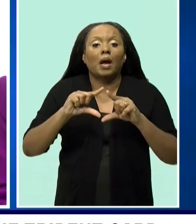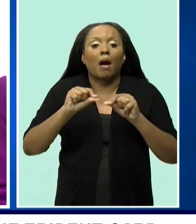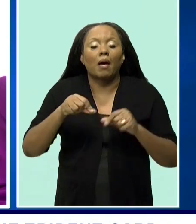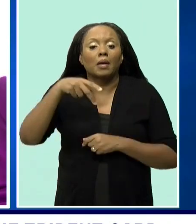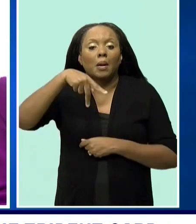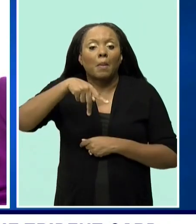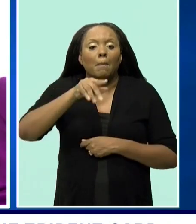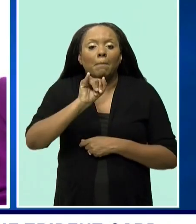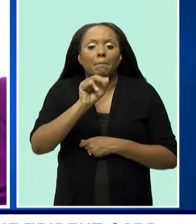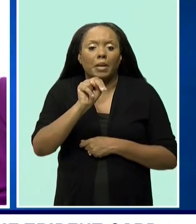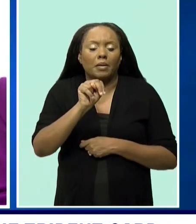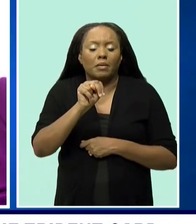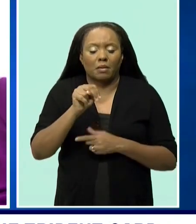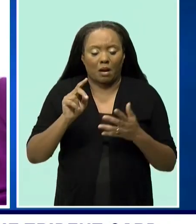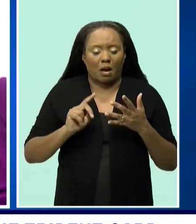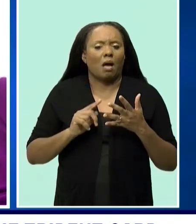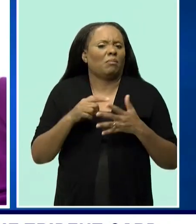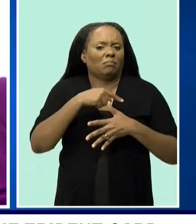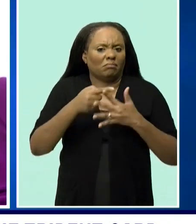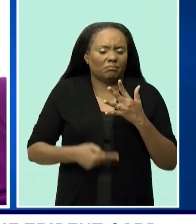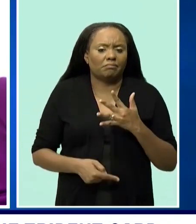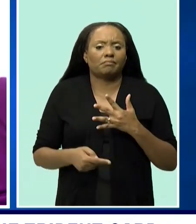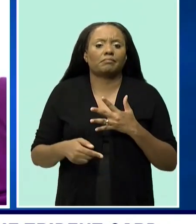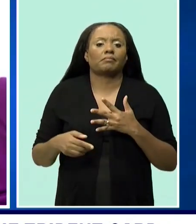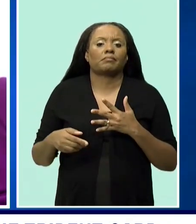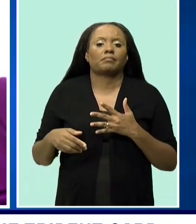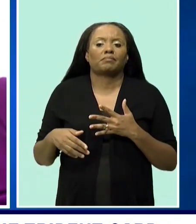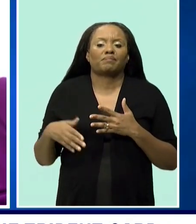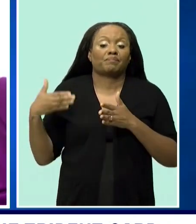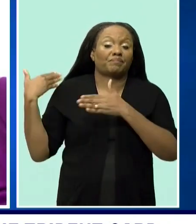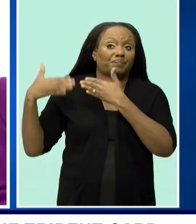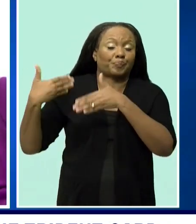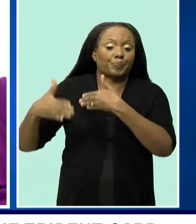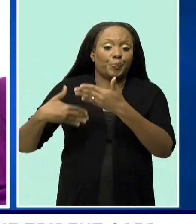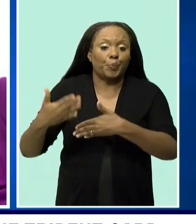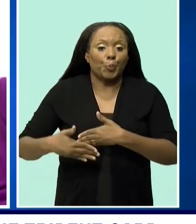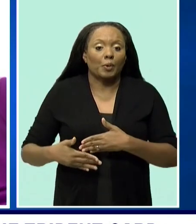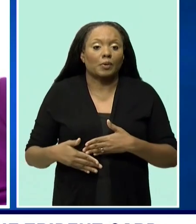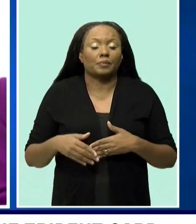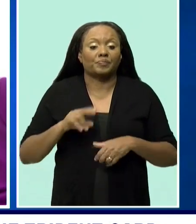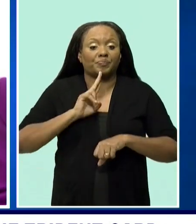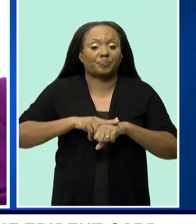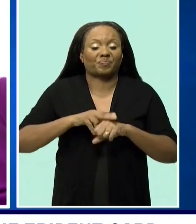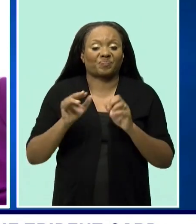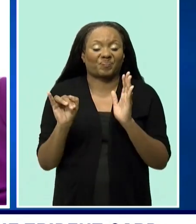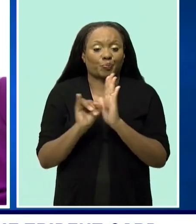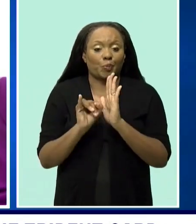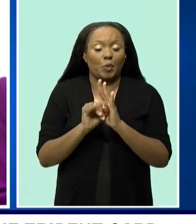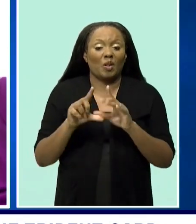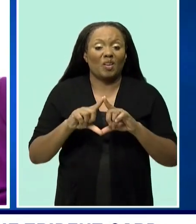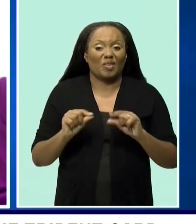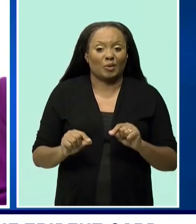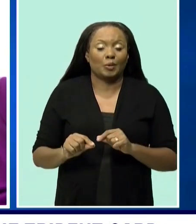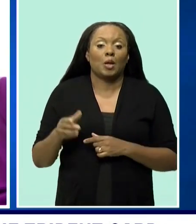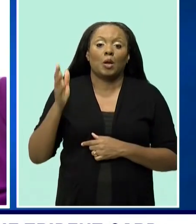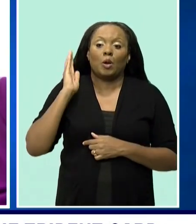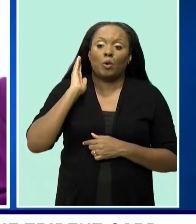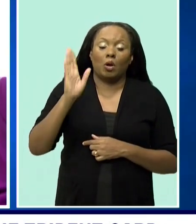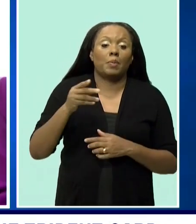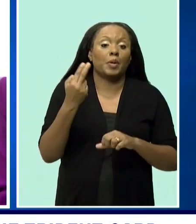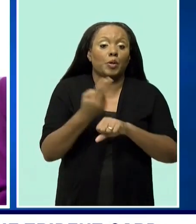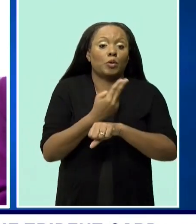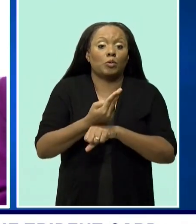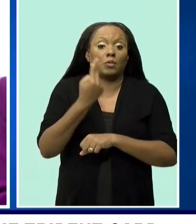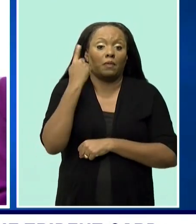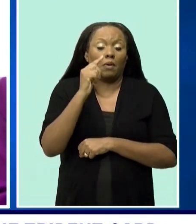that, it must be noted that it is envisioned that over time, the National Digital ID will become the cornerstone for all government services